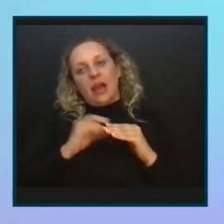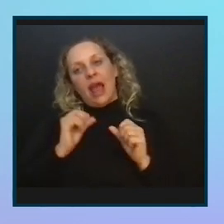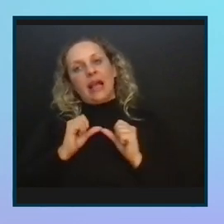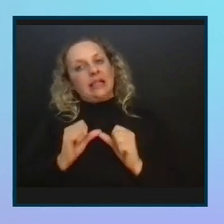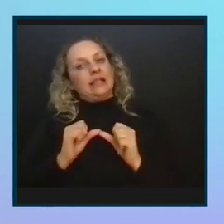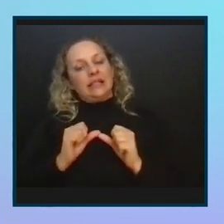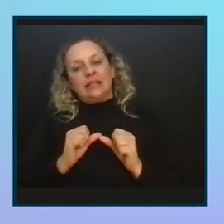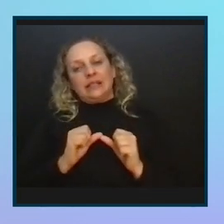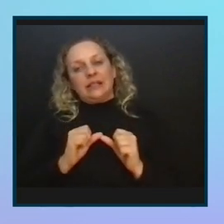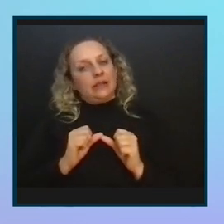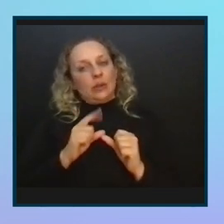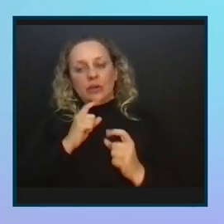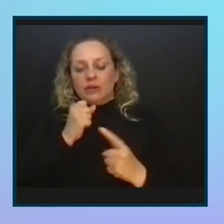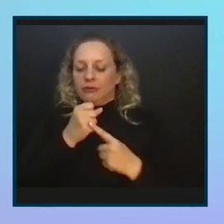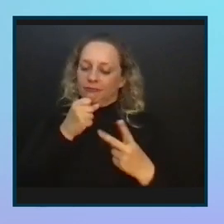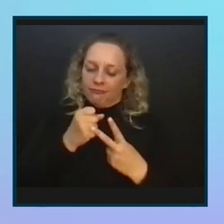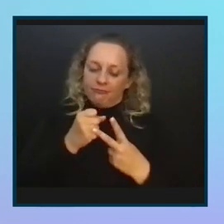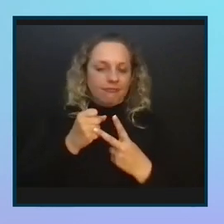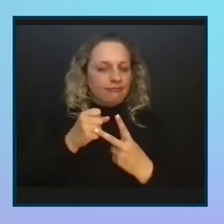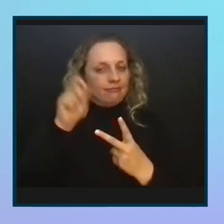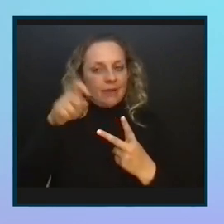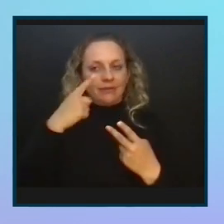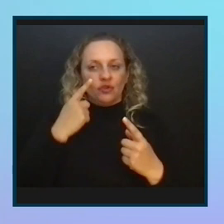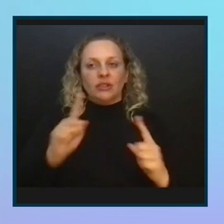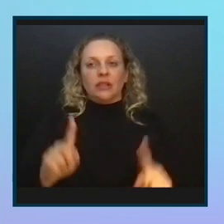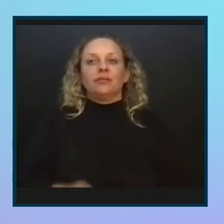is one of those things that kind of goes hand in hand.